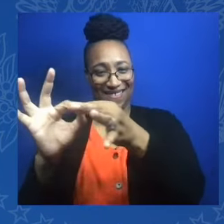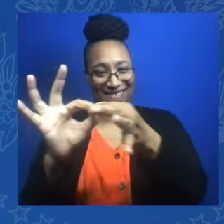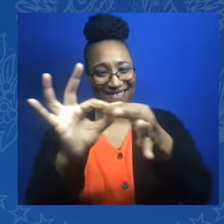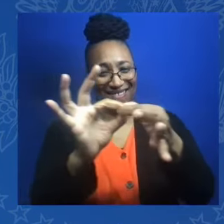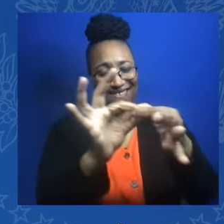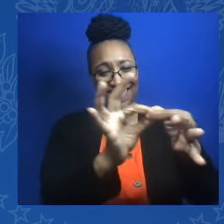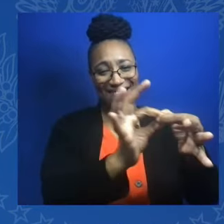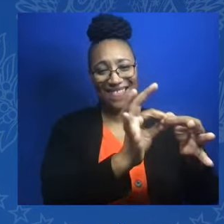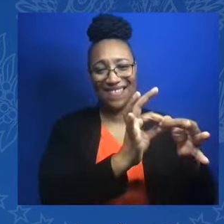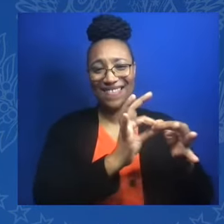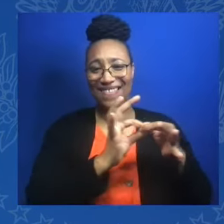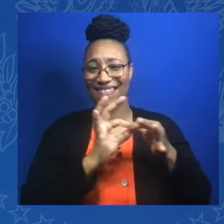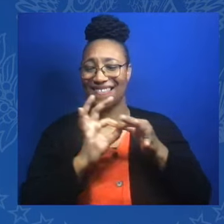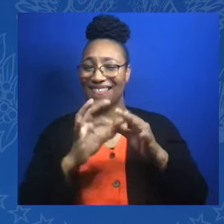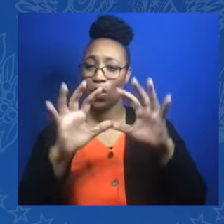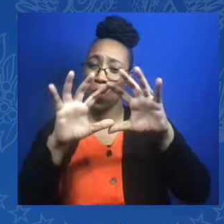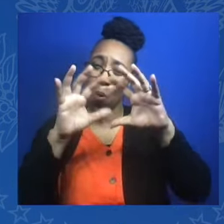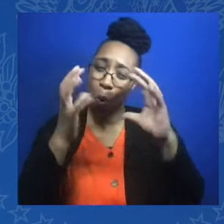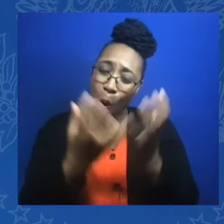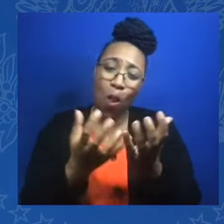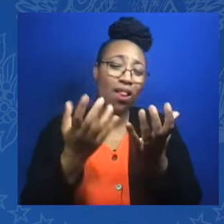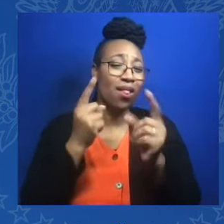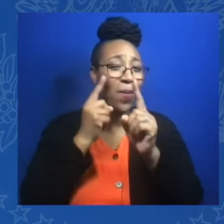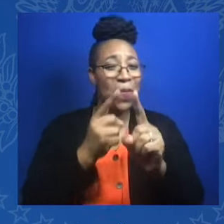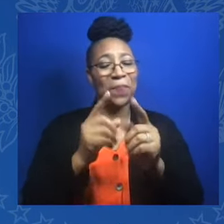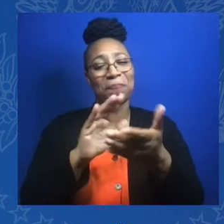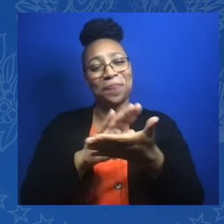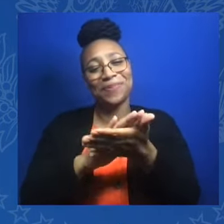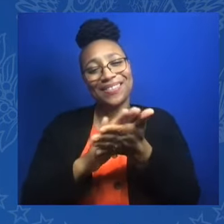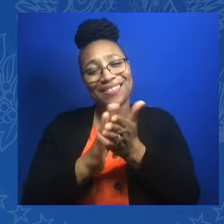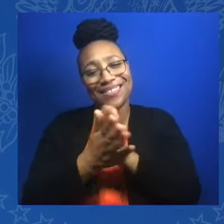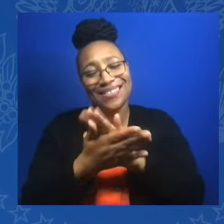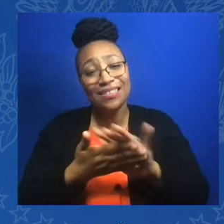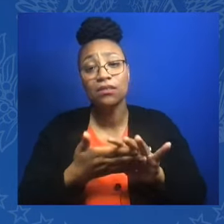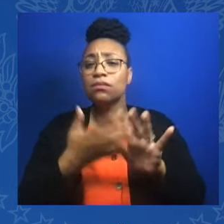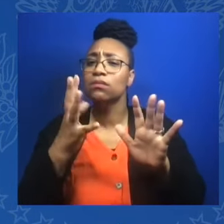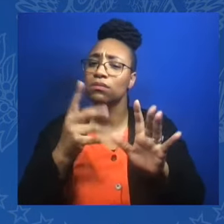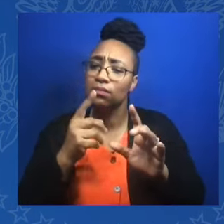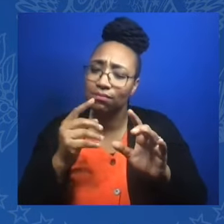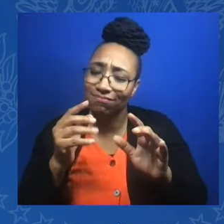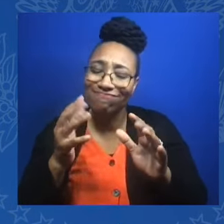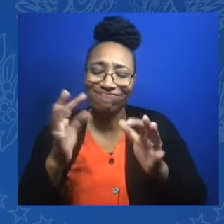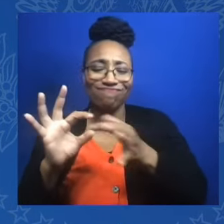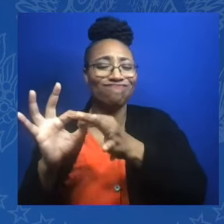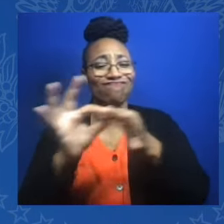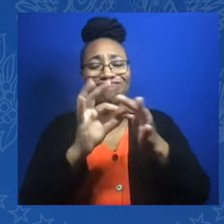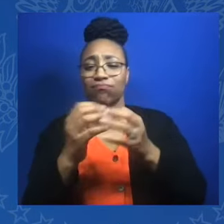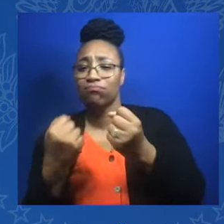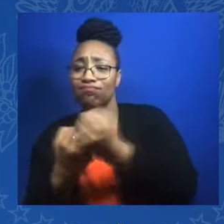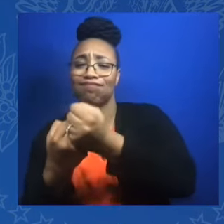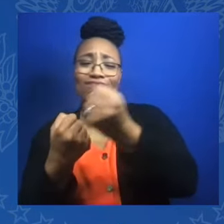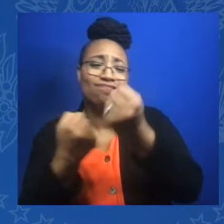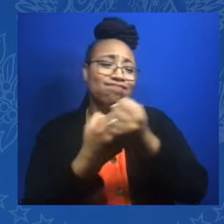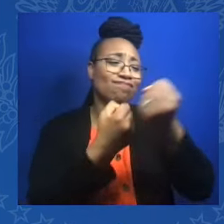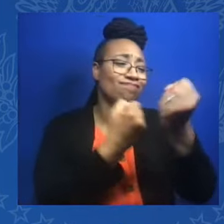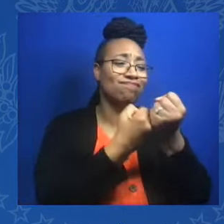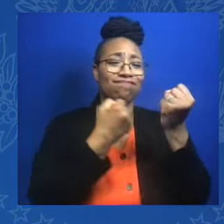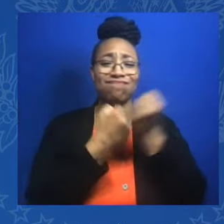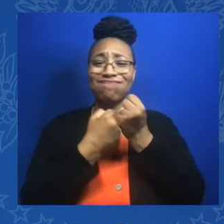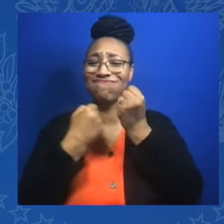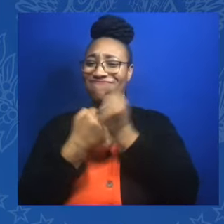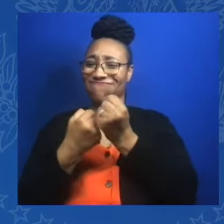prosperous, democratic and secure. And that starts with our commitment to defending our people and our own sovereign